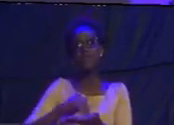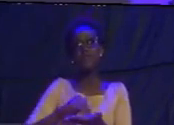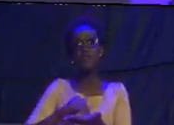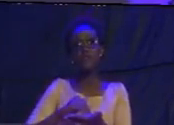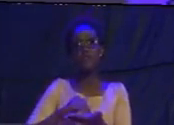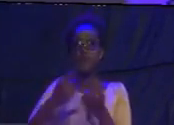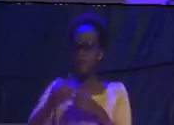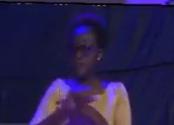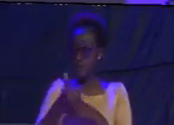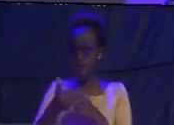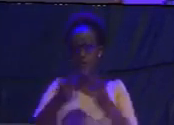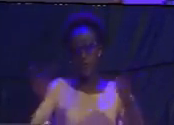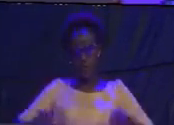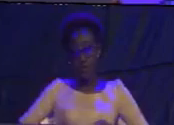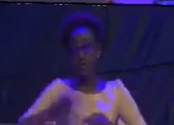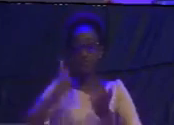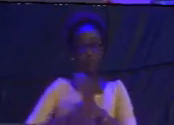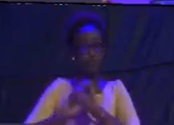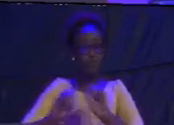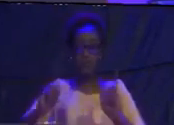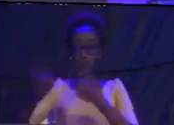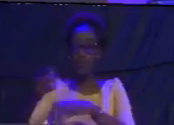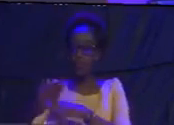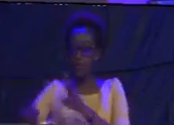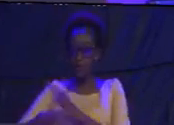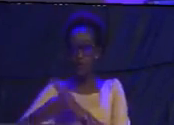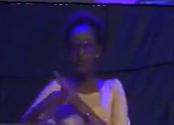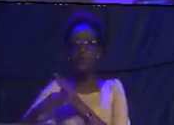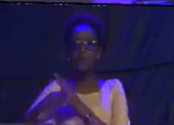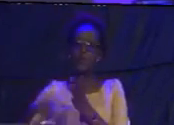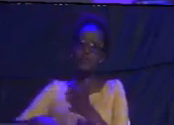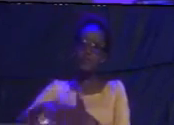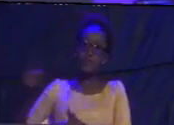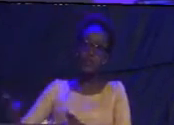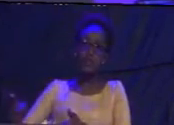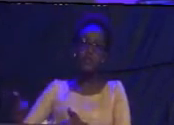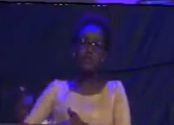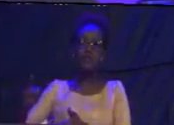again. But every other city you conquer,